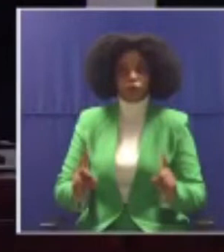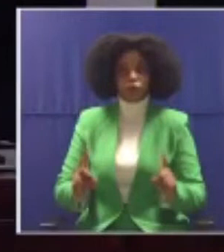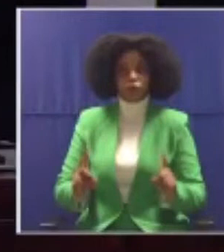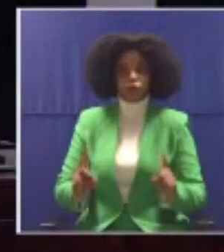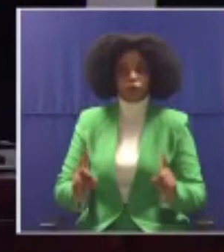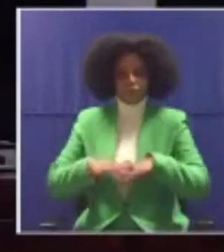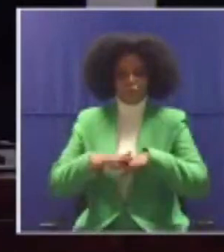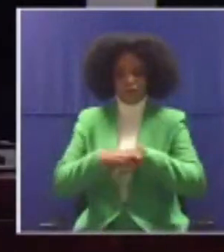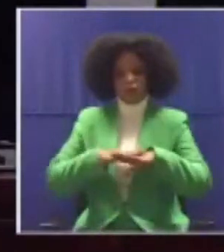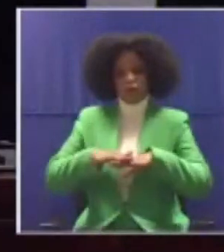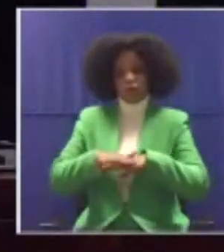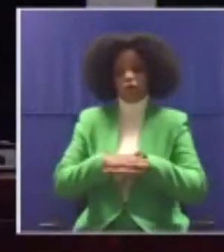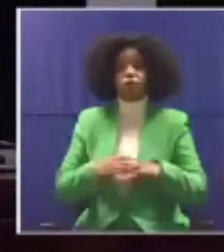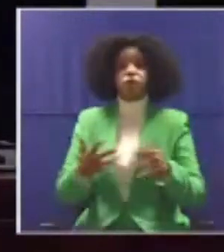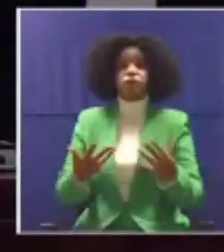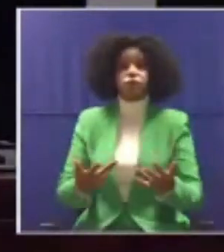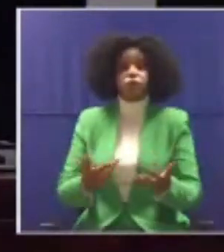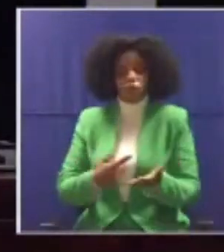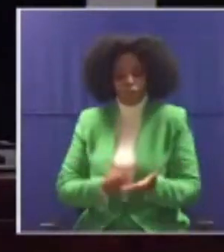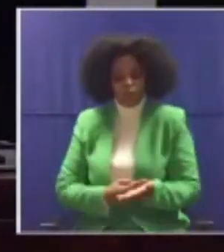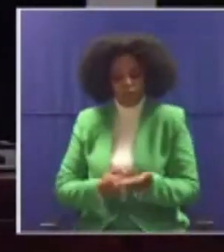national level,